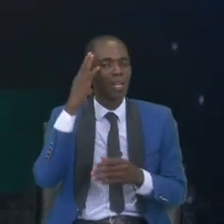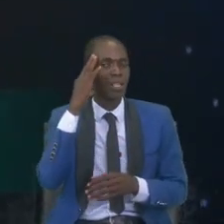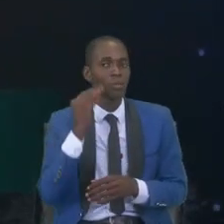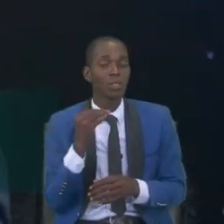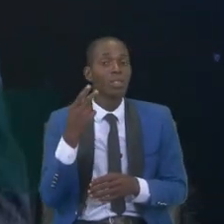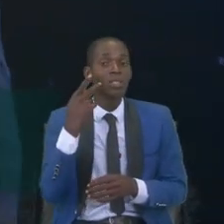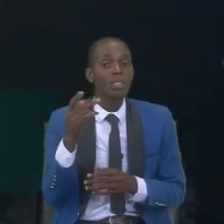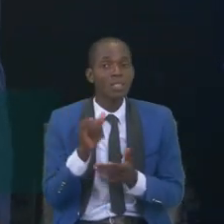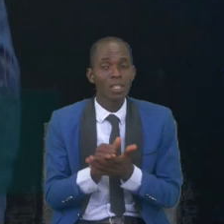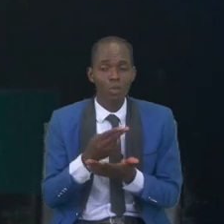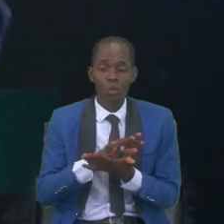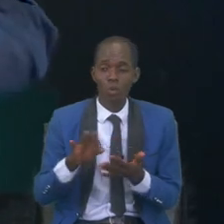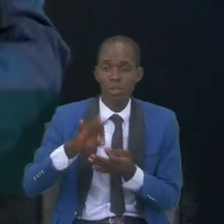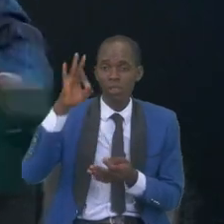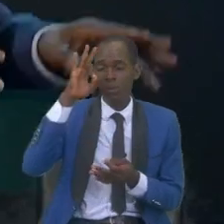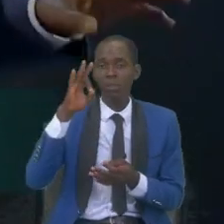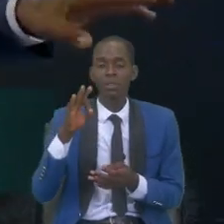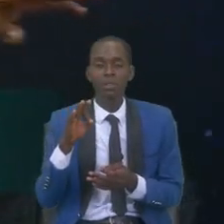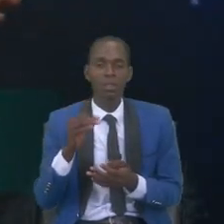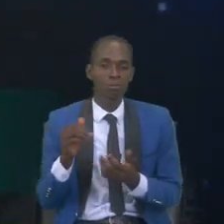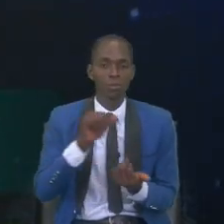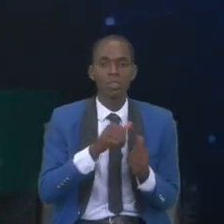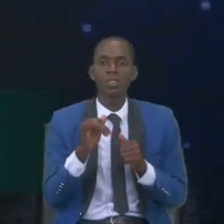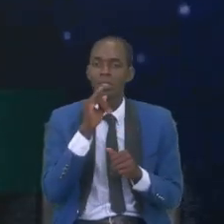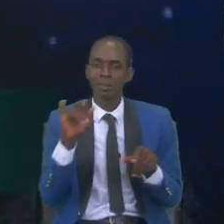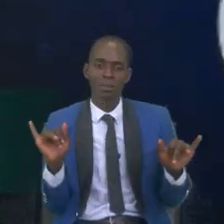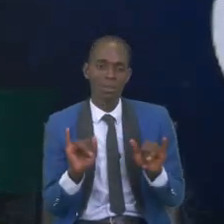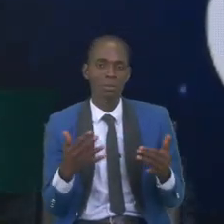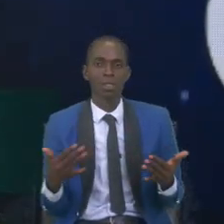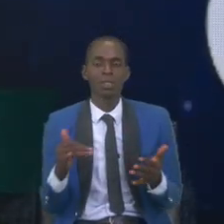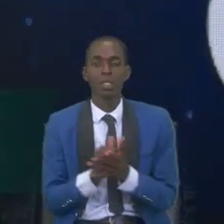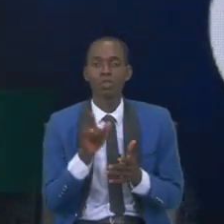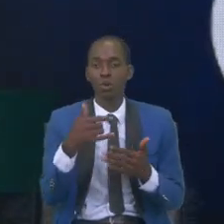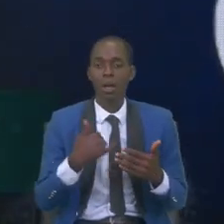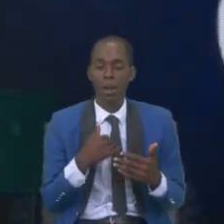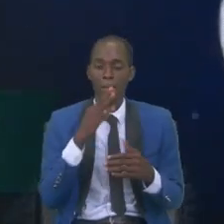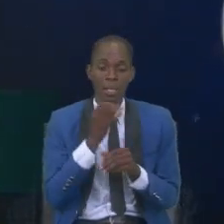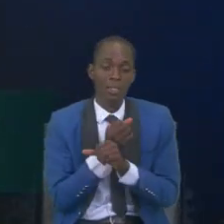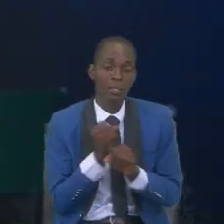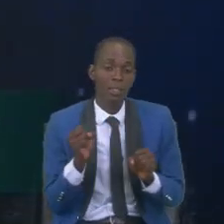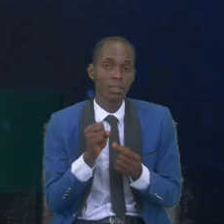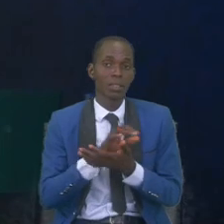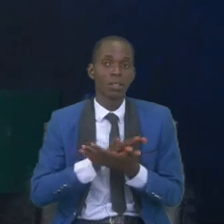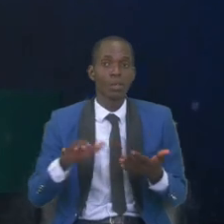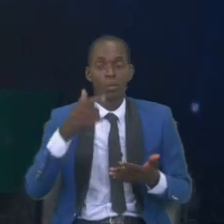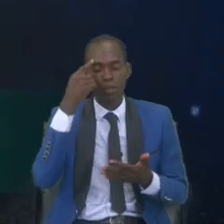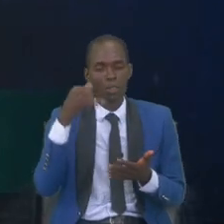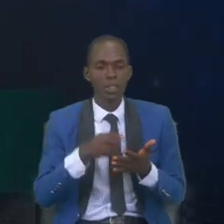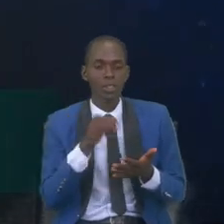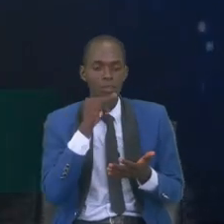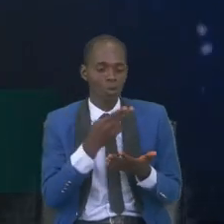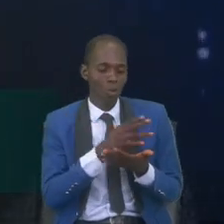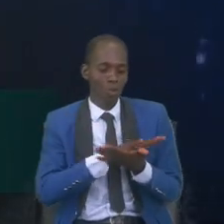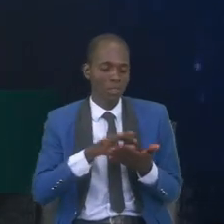baptism is as definite as that. That you have been saved, you have been sanctified, because it's Holy Spirit. And he's coming